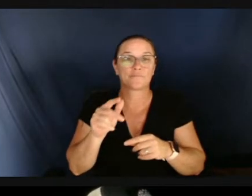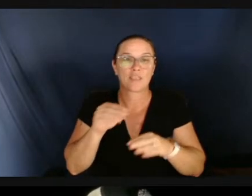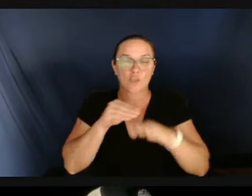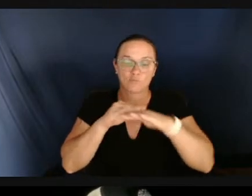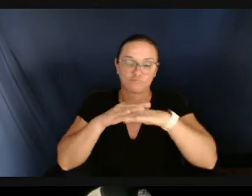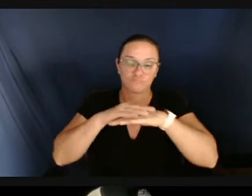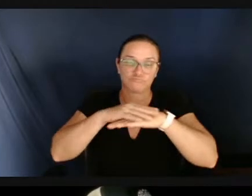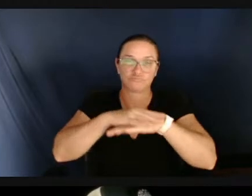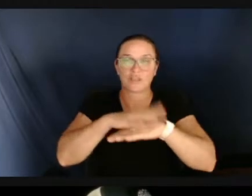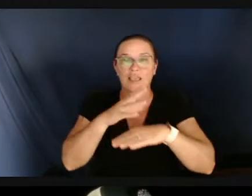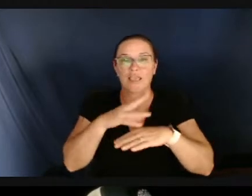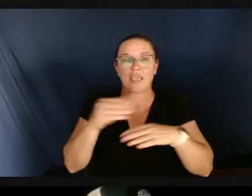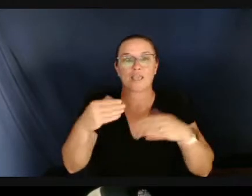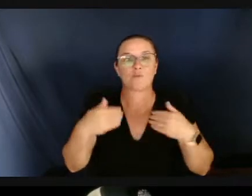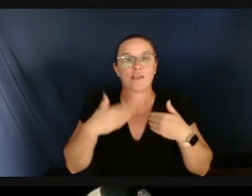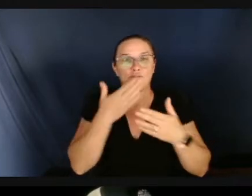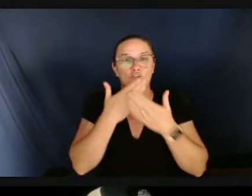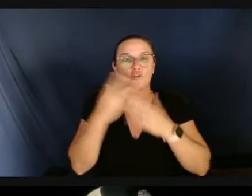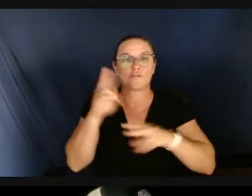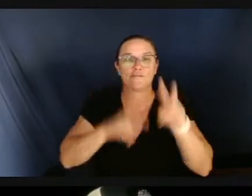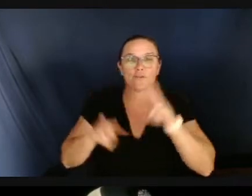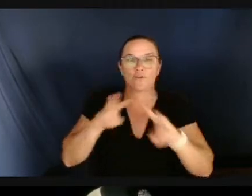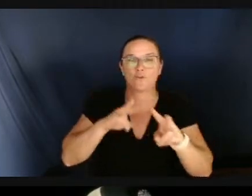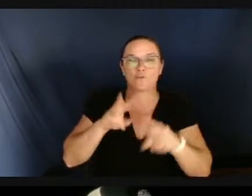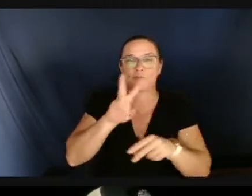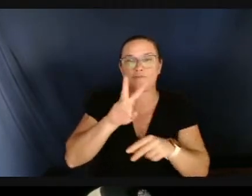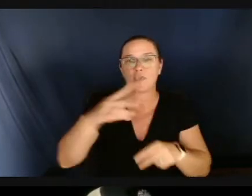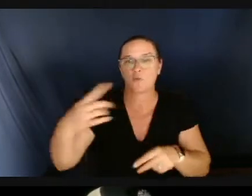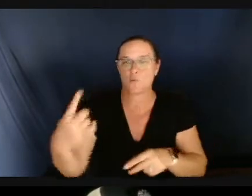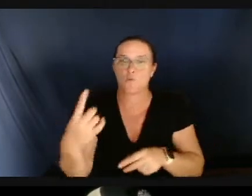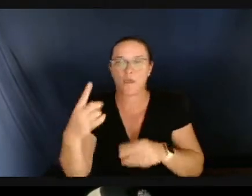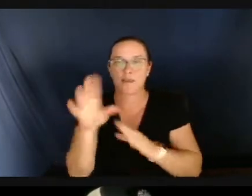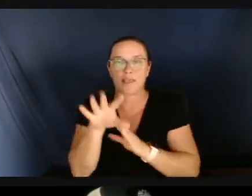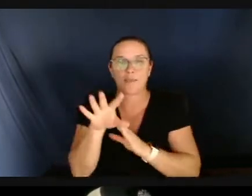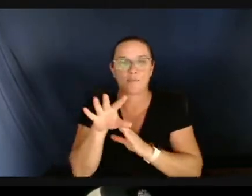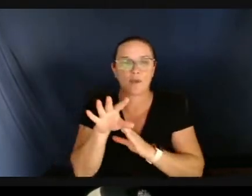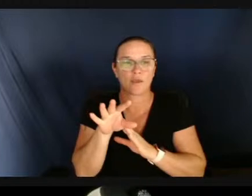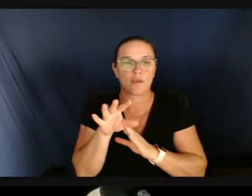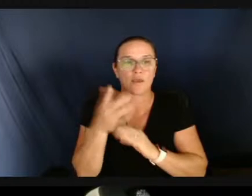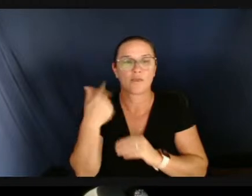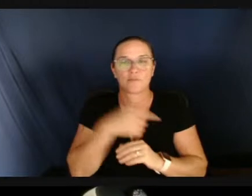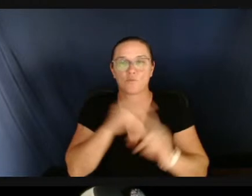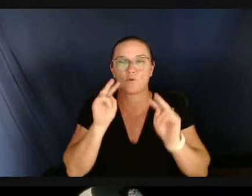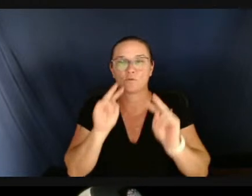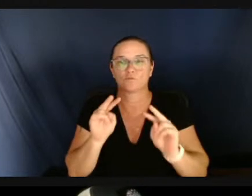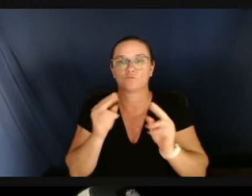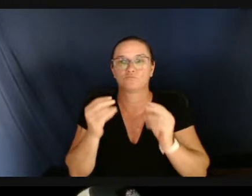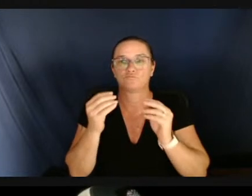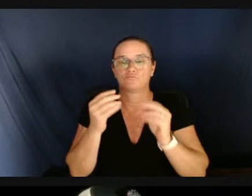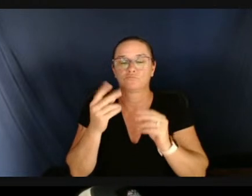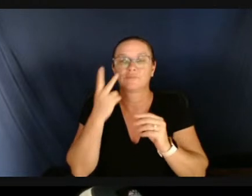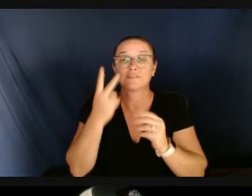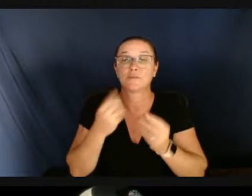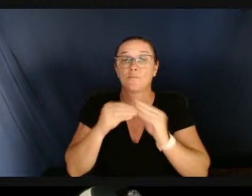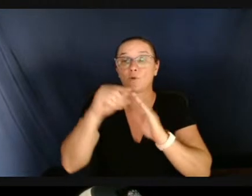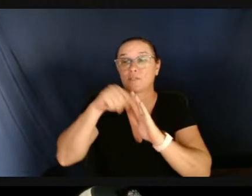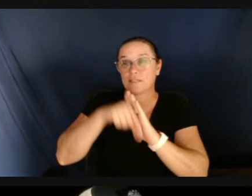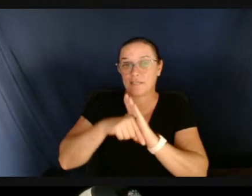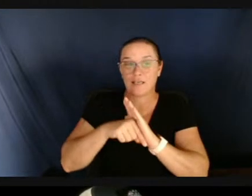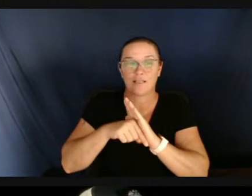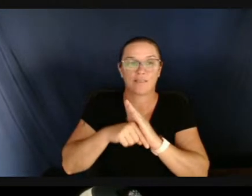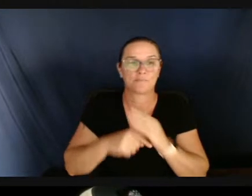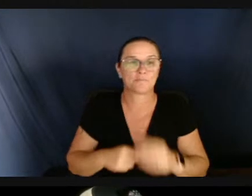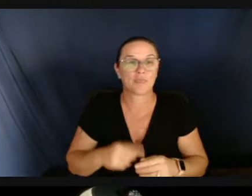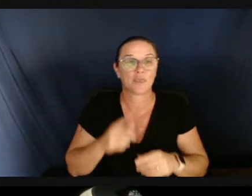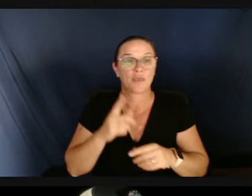And we have some good views of the B1 camera that we kind of flashed up at our summary that we'll look at in more detail here coming up.